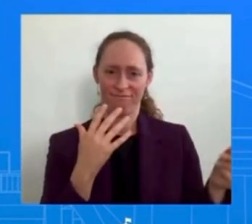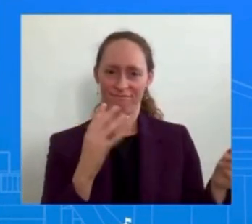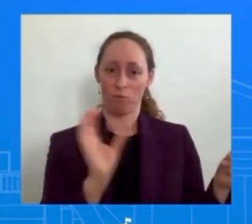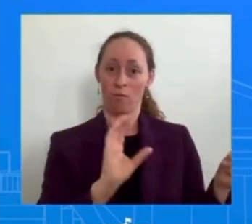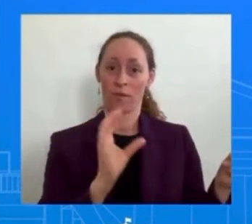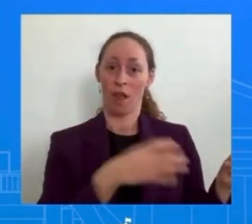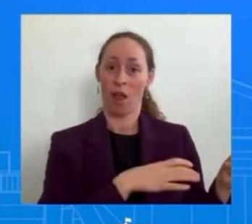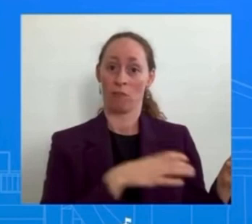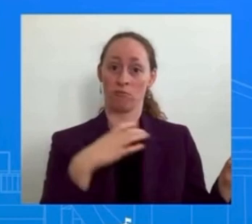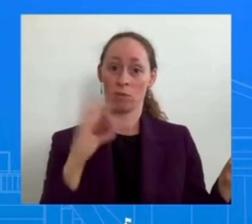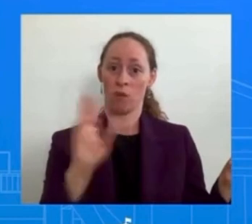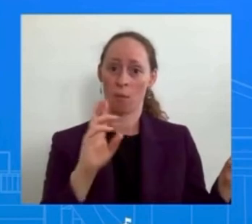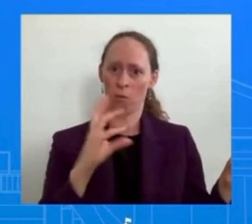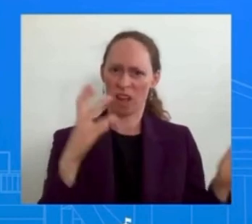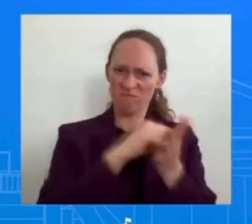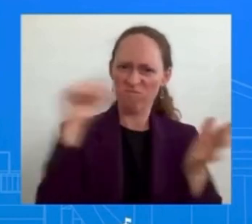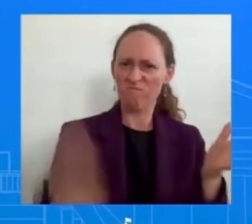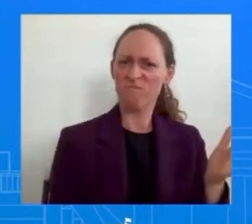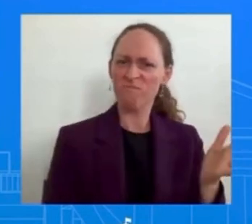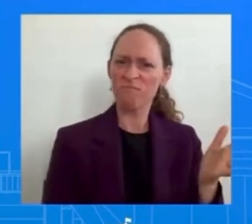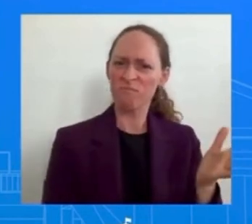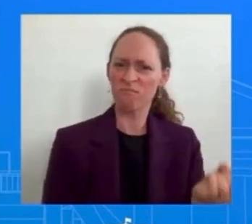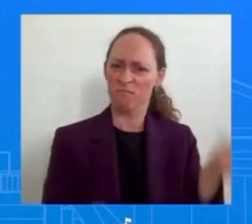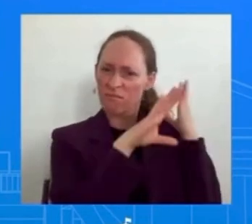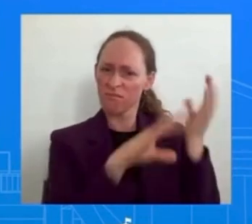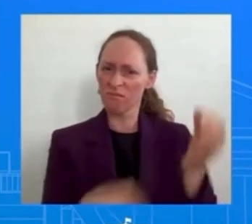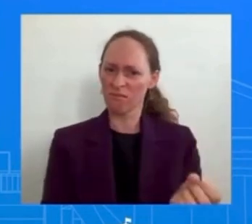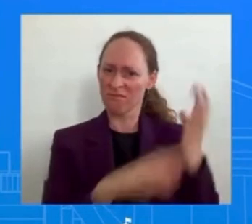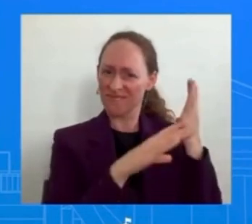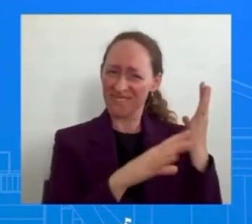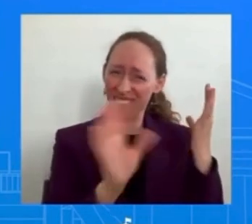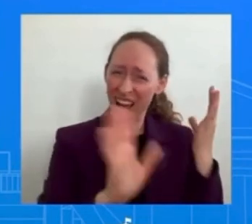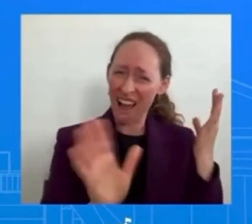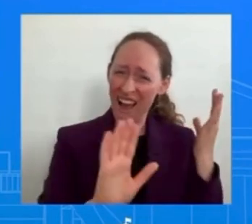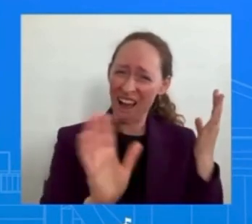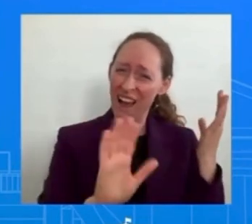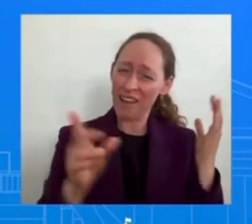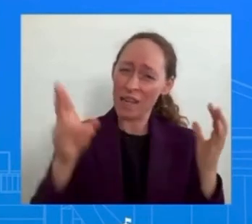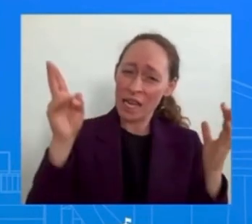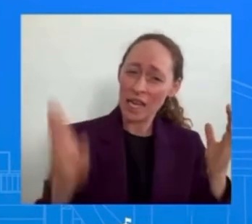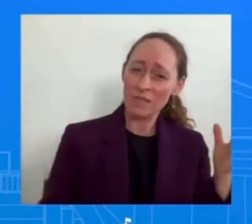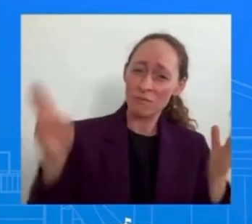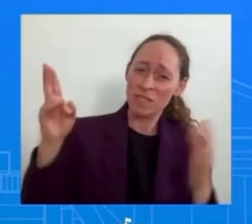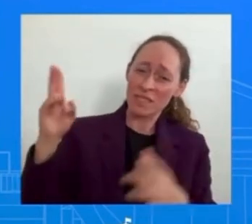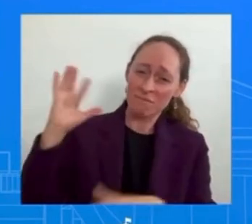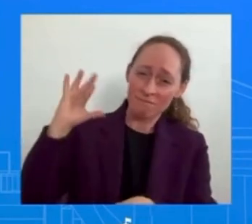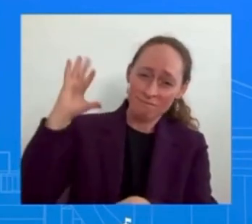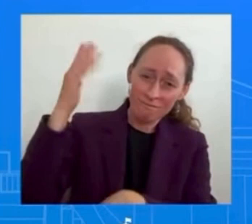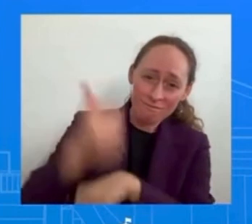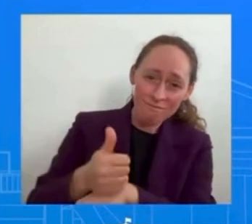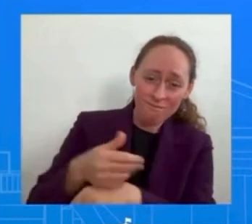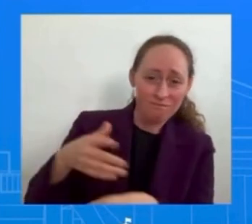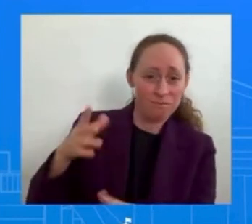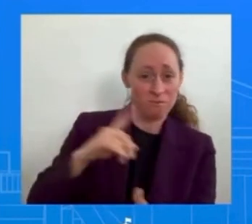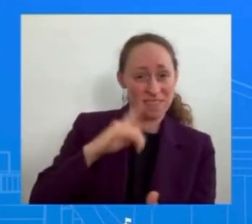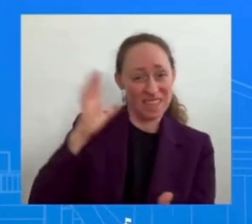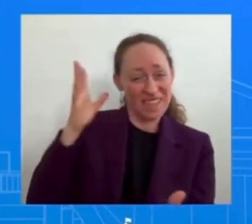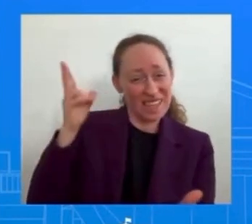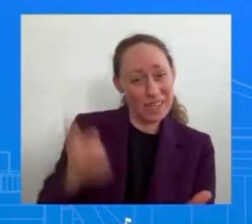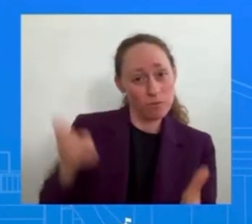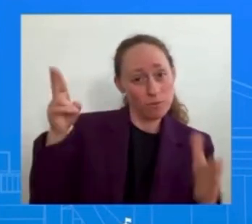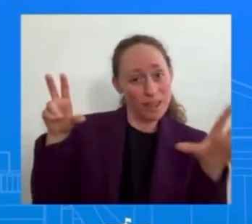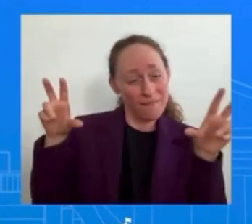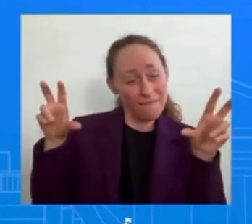that is historic and also the biggest, largest investment as we're thinking about climate change, as we're talking about. You heard